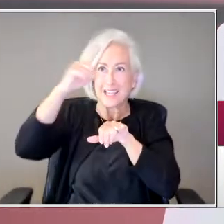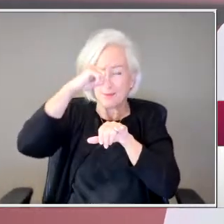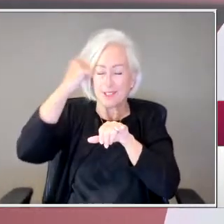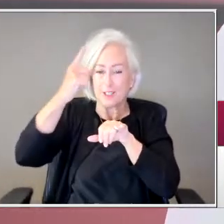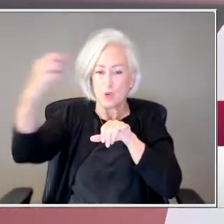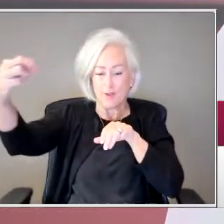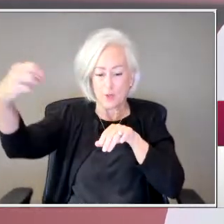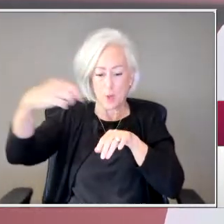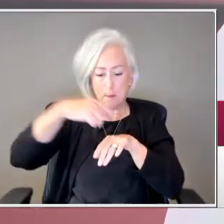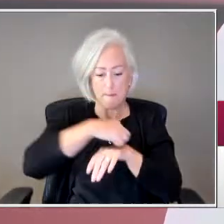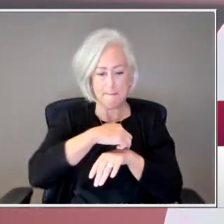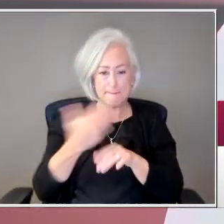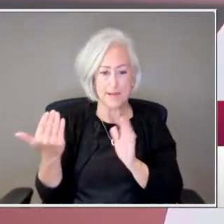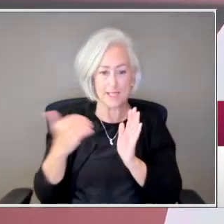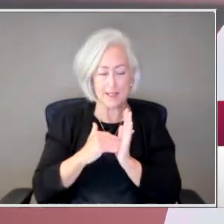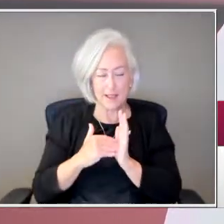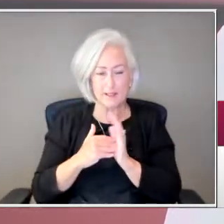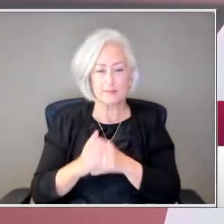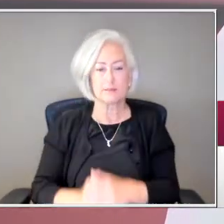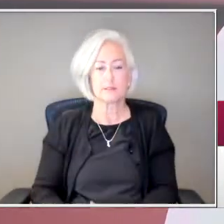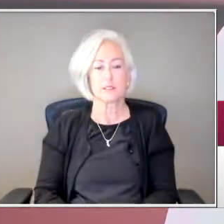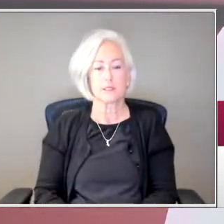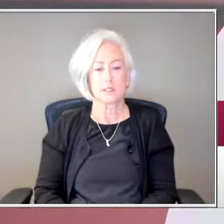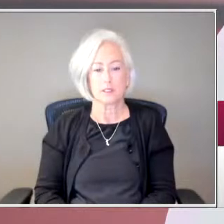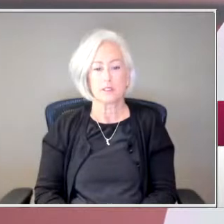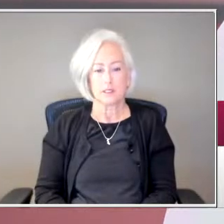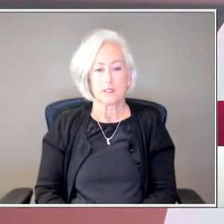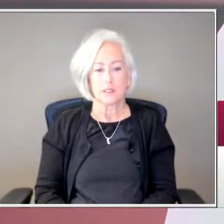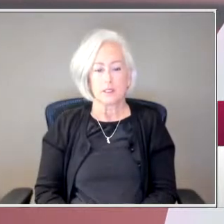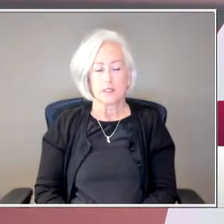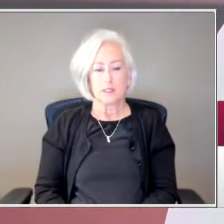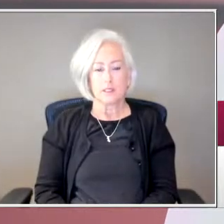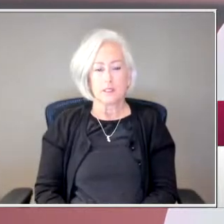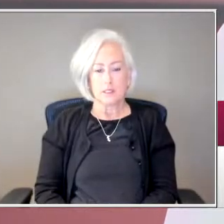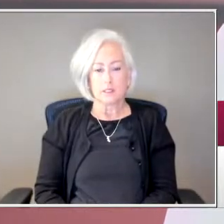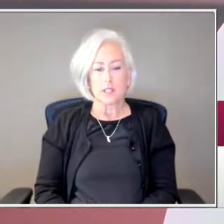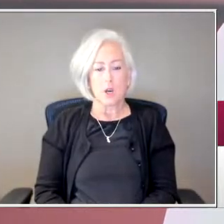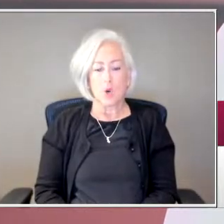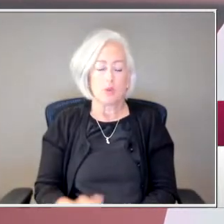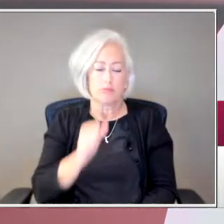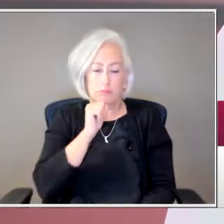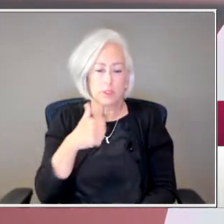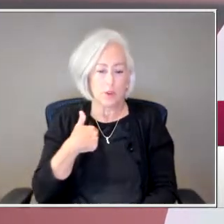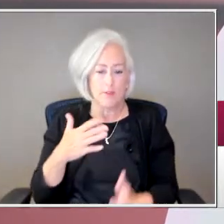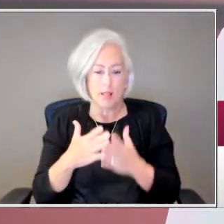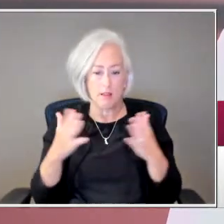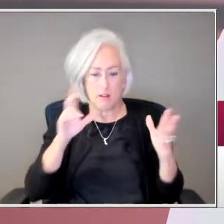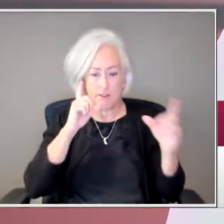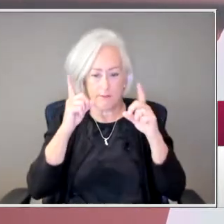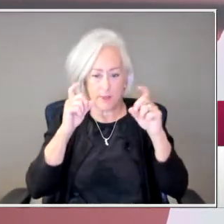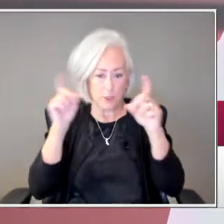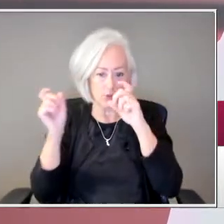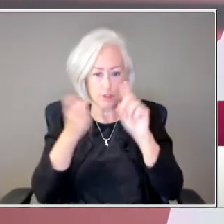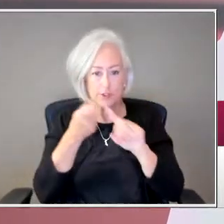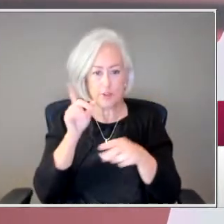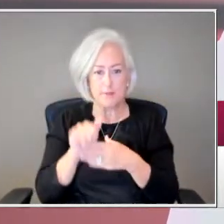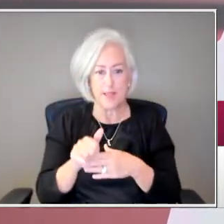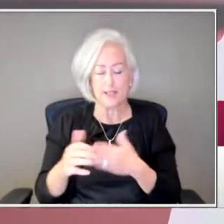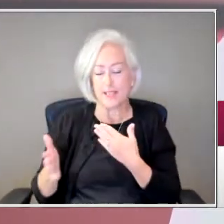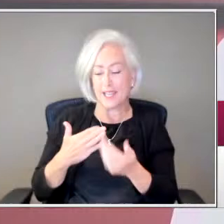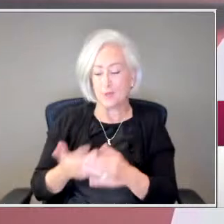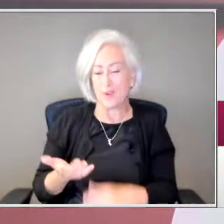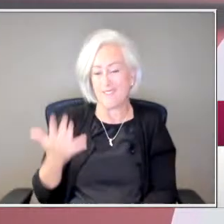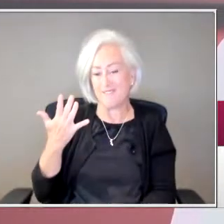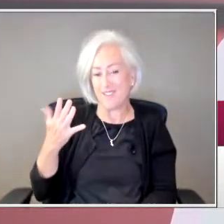So I'm up there. We're short on photos for that stuff, but there was, 5 guys, British accents. I thought they're